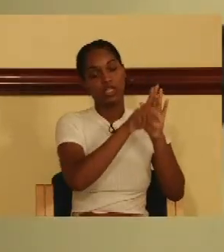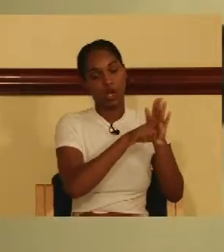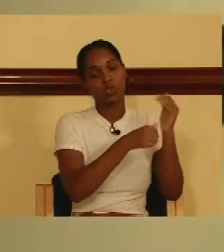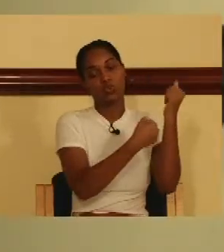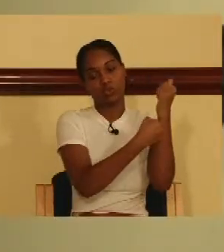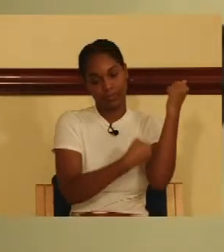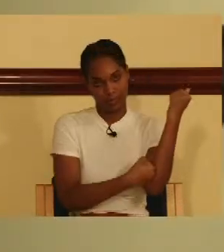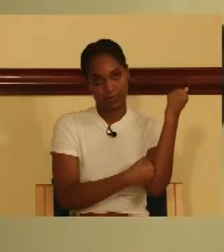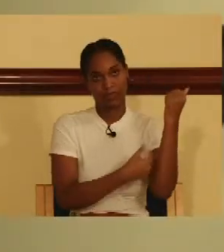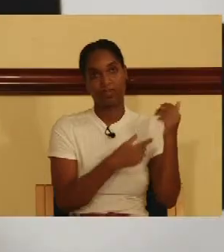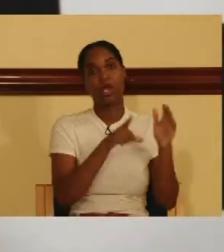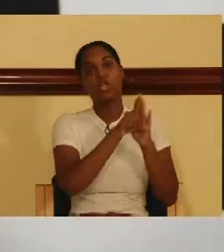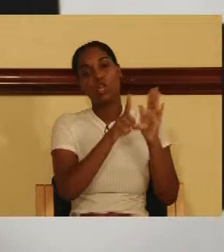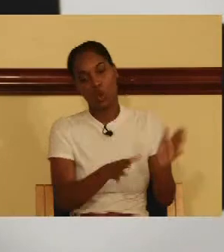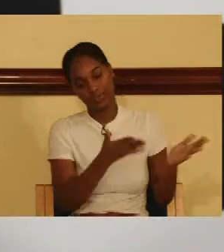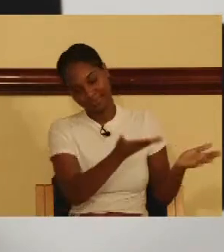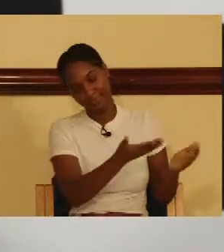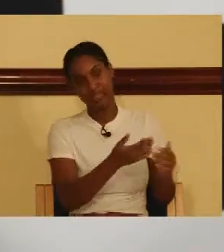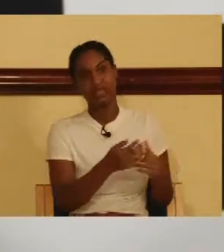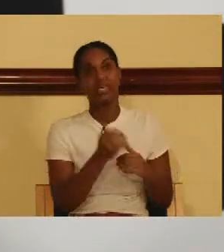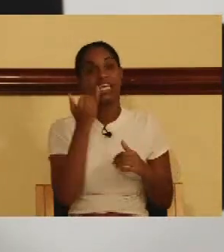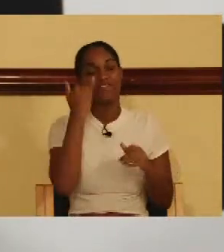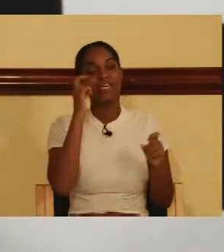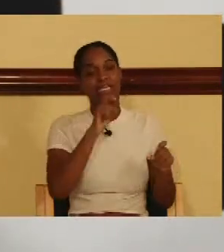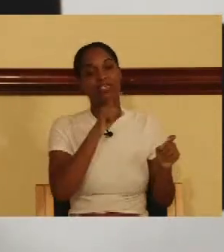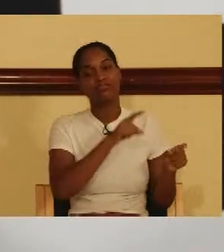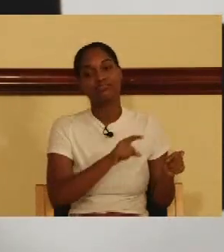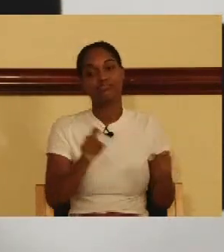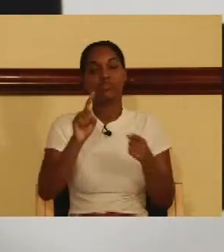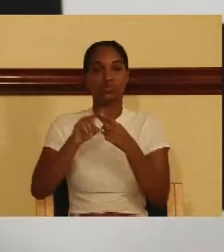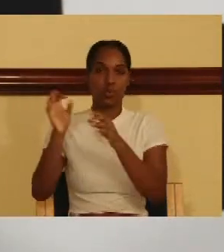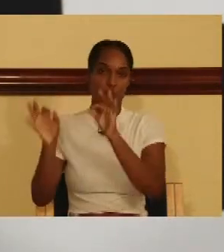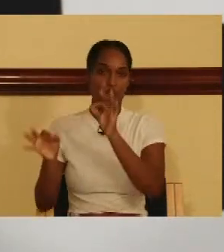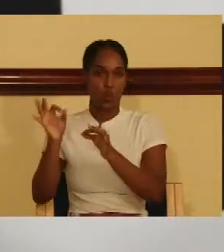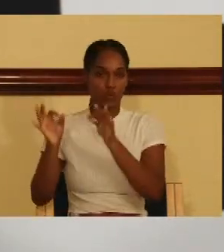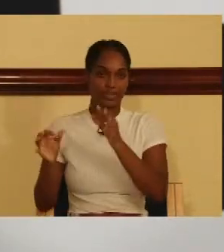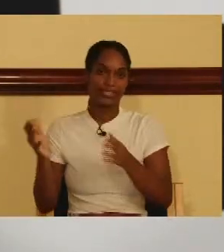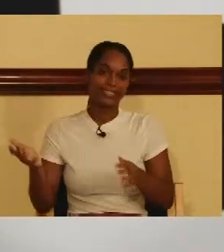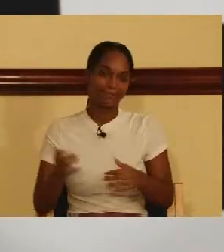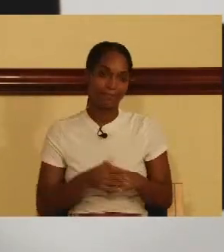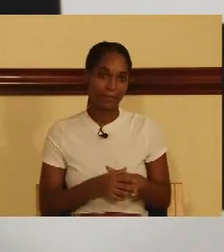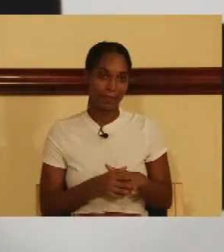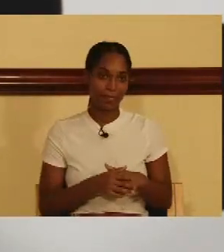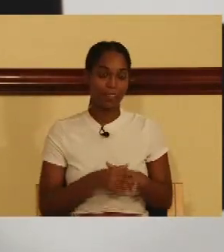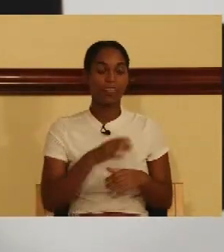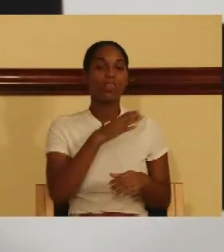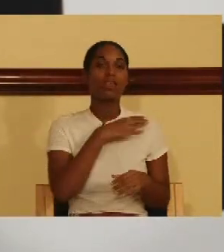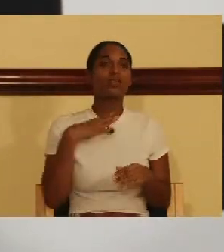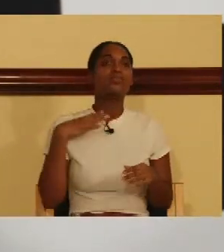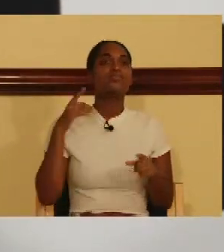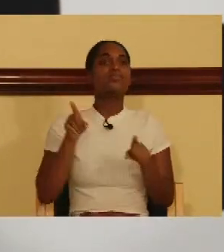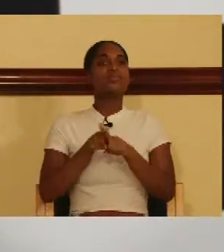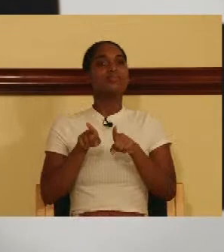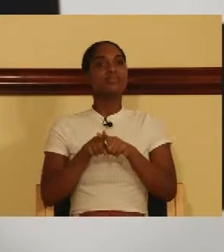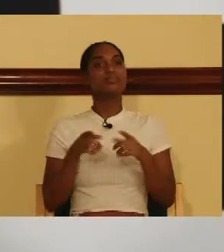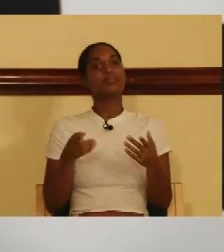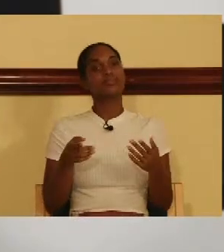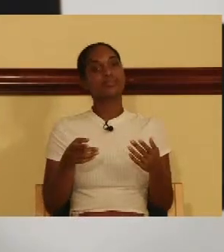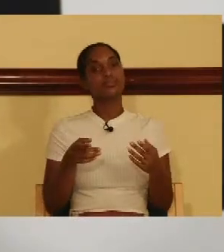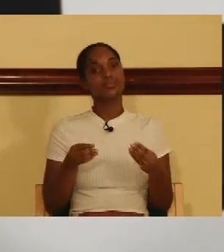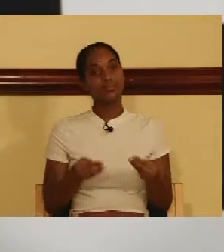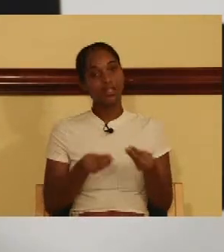need to take their matter to the tribunal. So the council will also